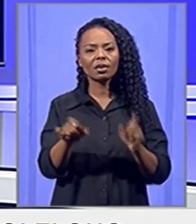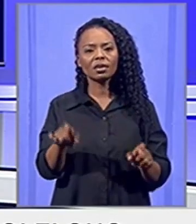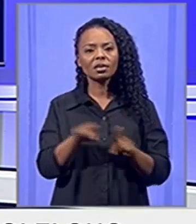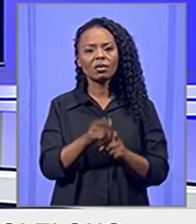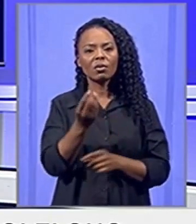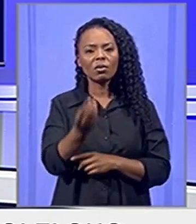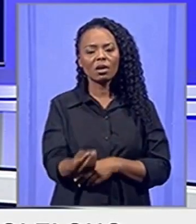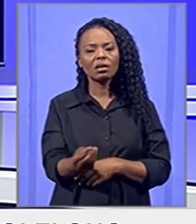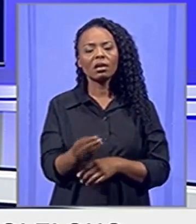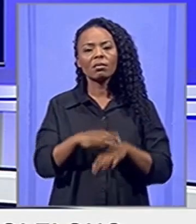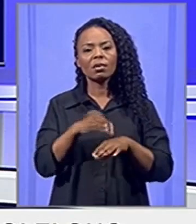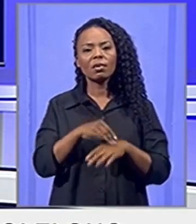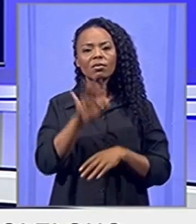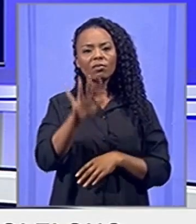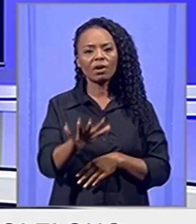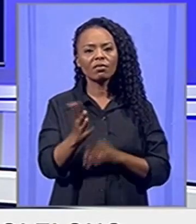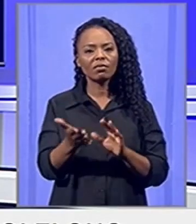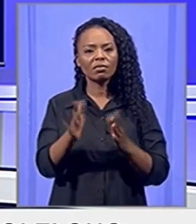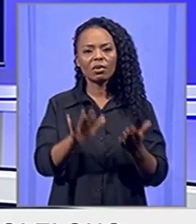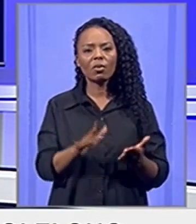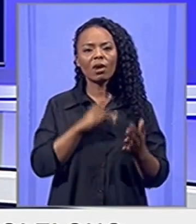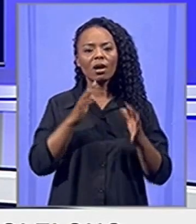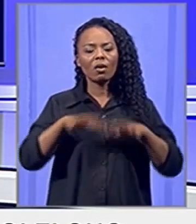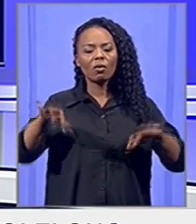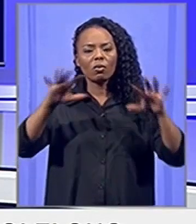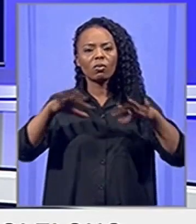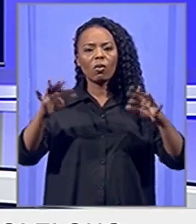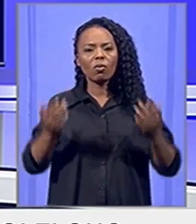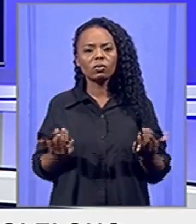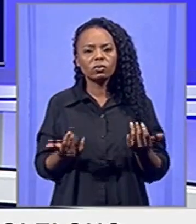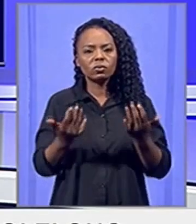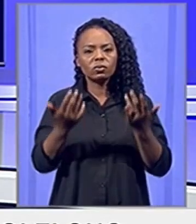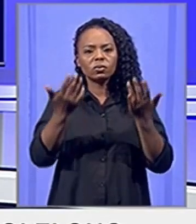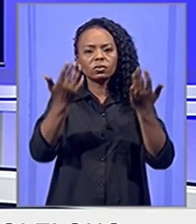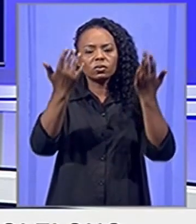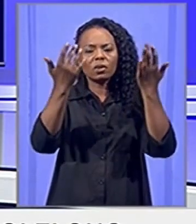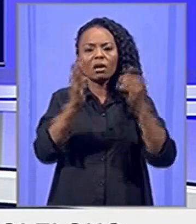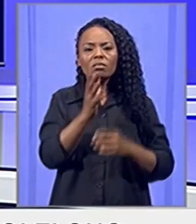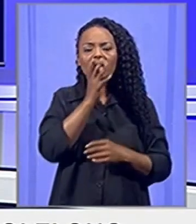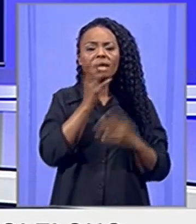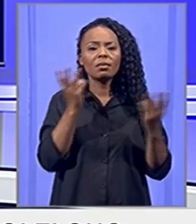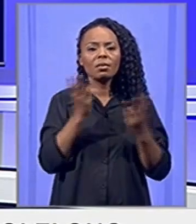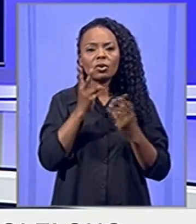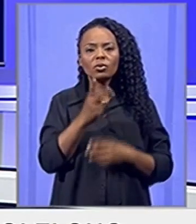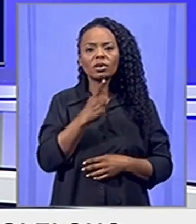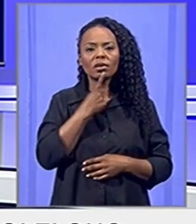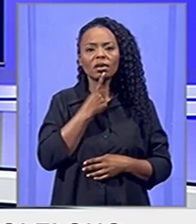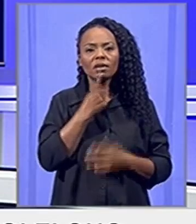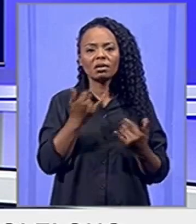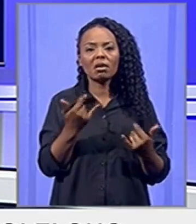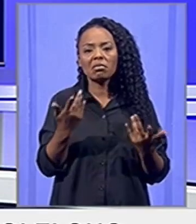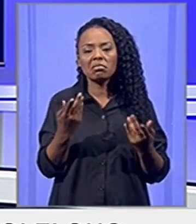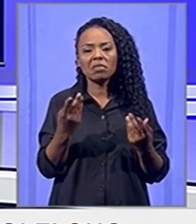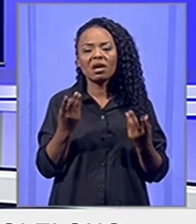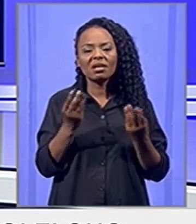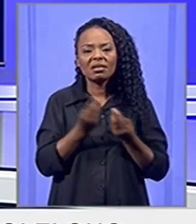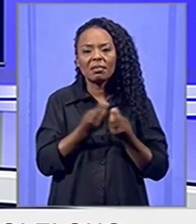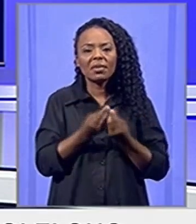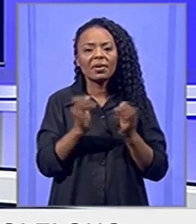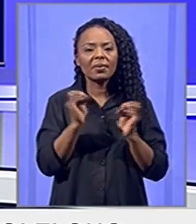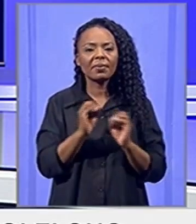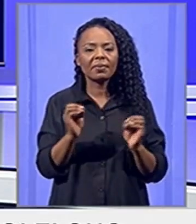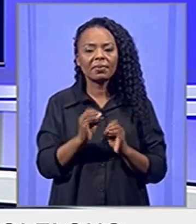wa dingwaga di le 5 ba bolailwe ke kgabo ya molelo e tlogetseng batho ba le 2,000 ba iphotlhere. Ga go ise